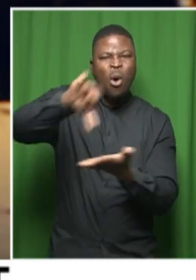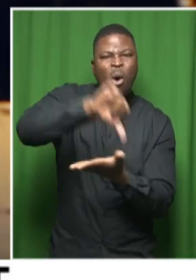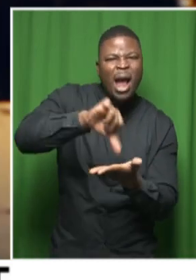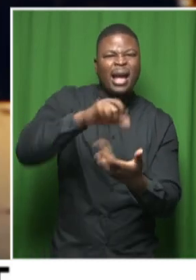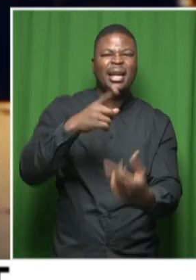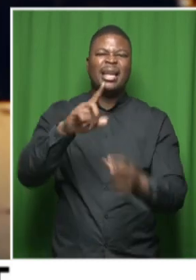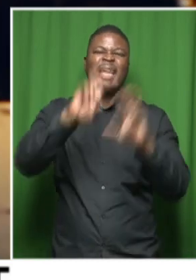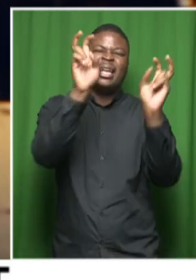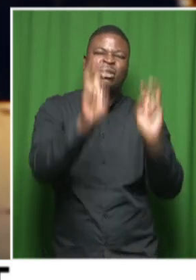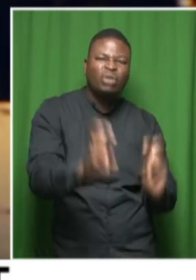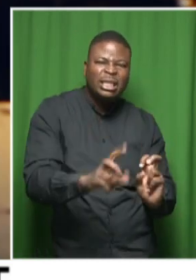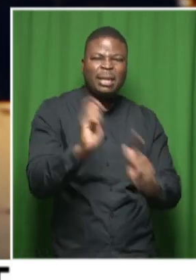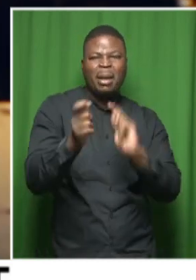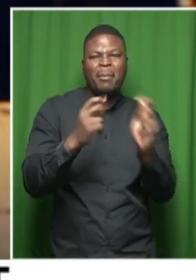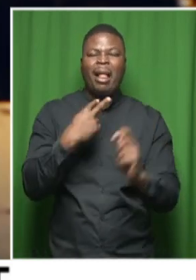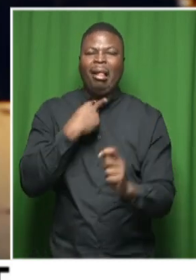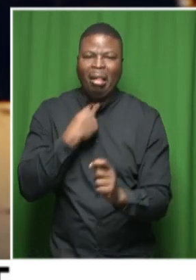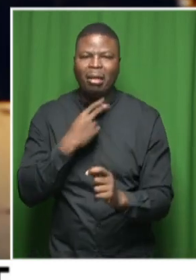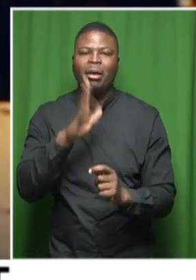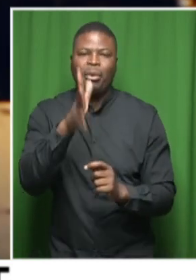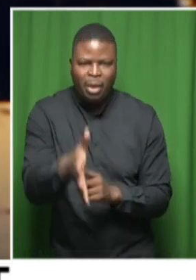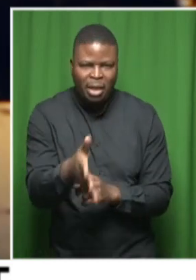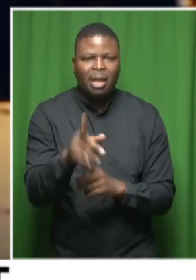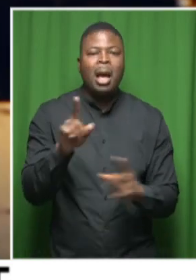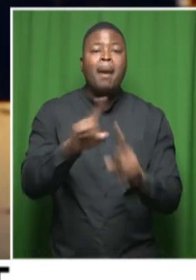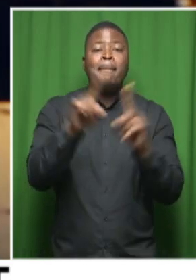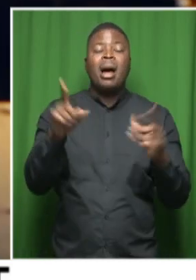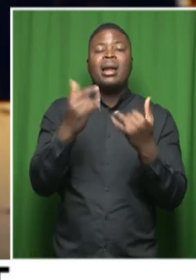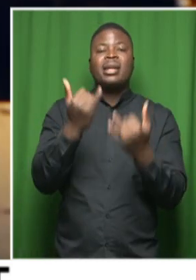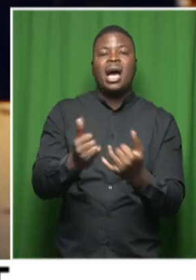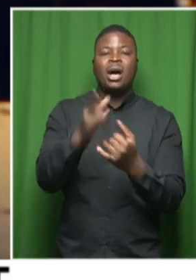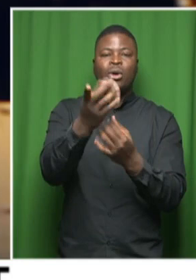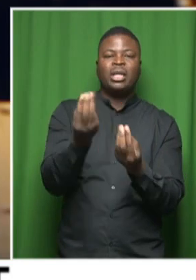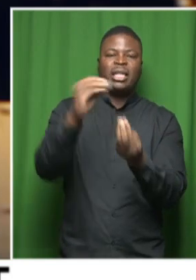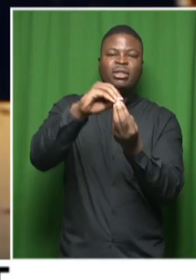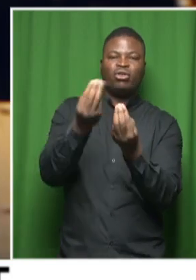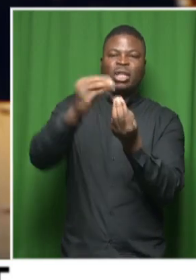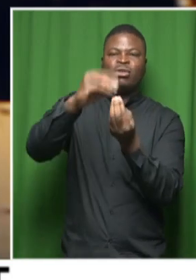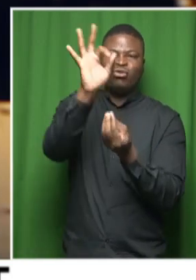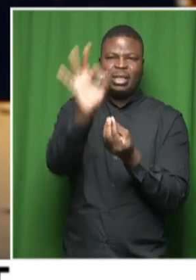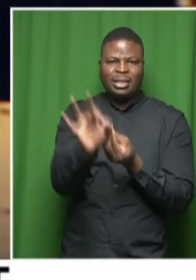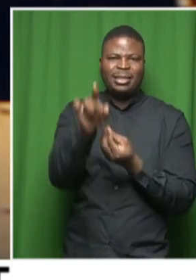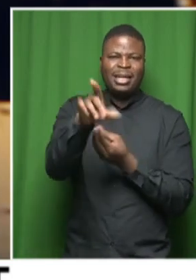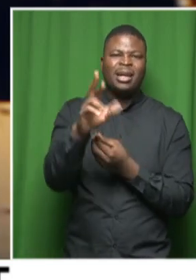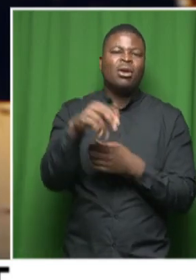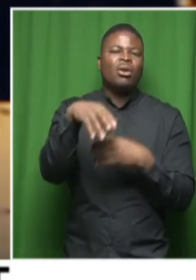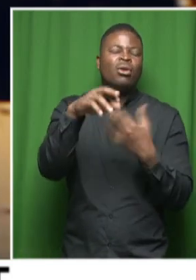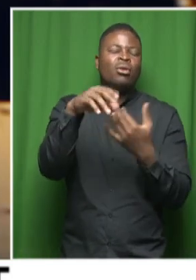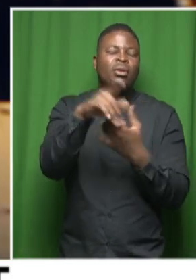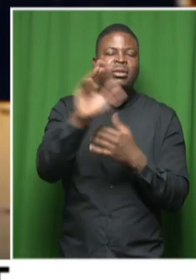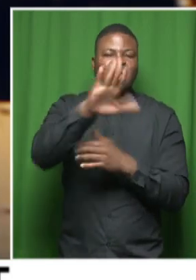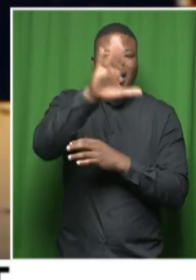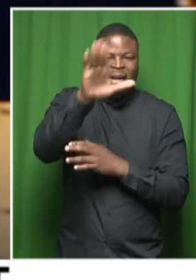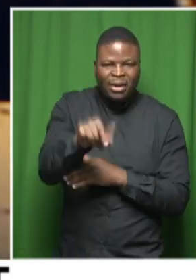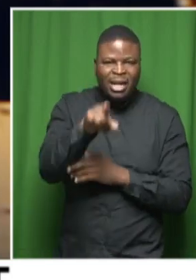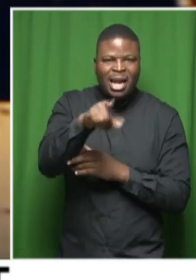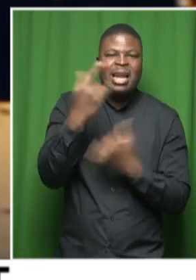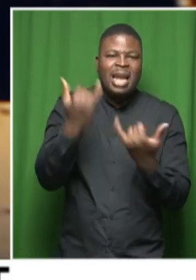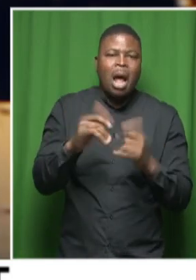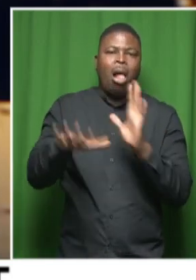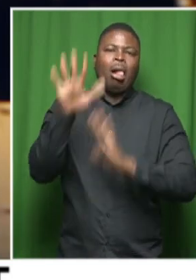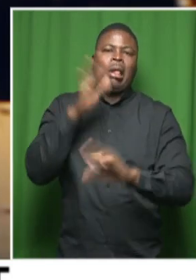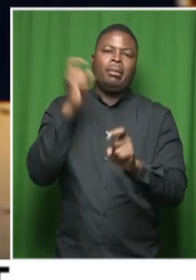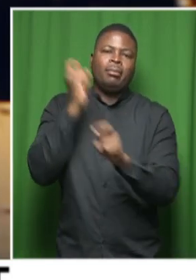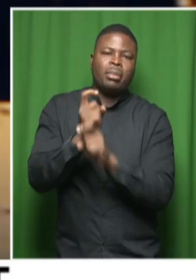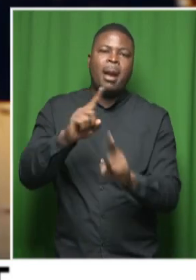warn that the impact of increasing interest rates in South Africa could be devastating. Development economist Phelisa